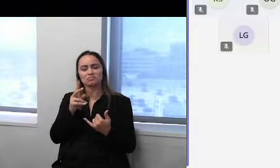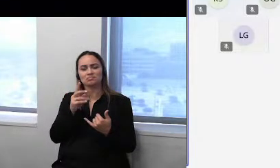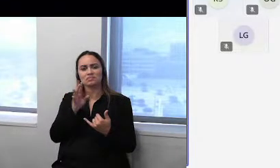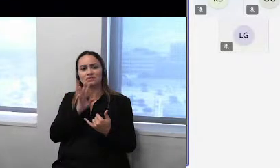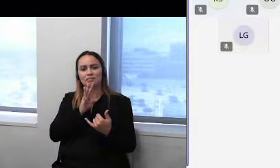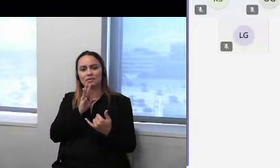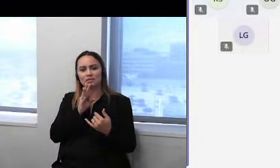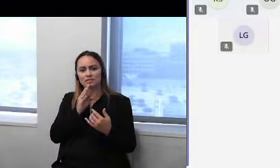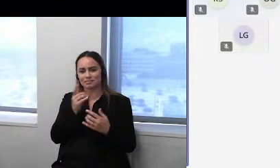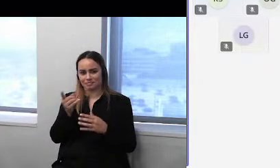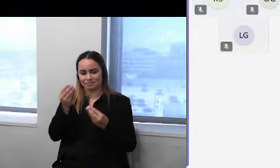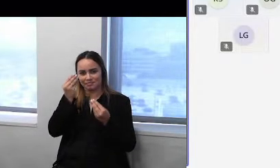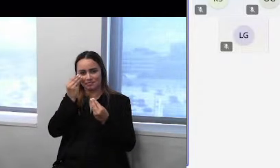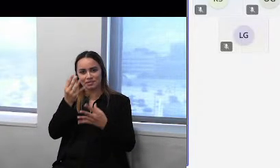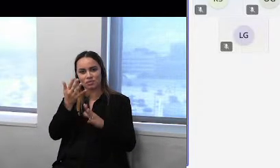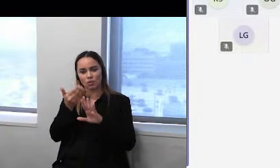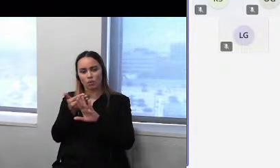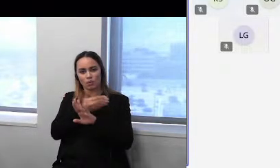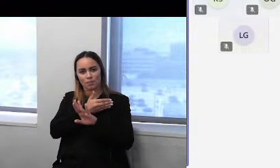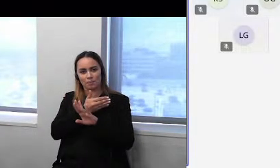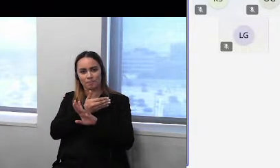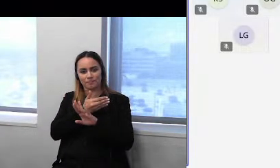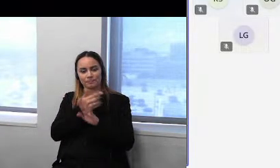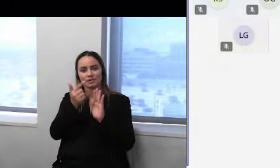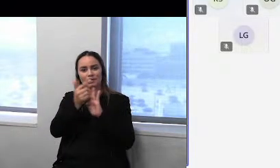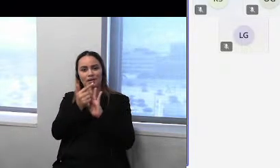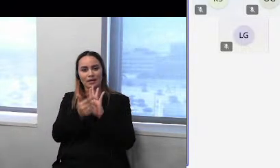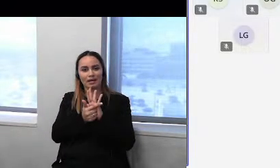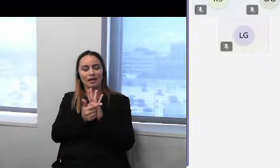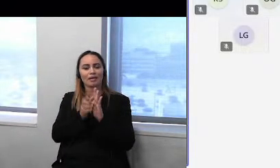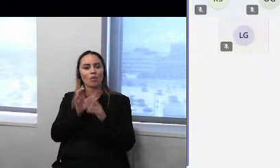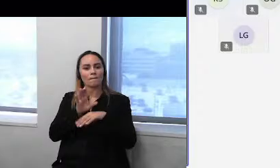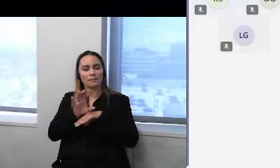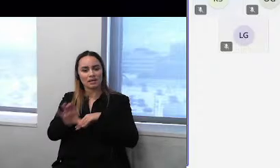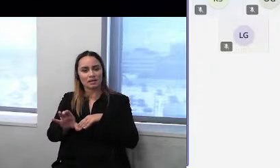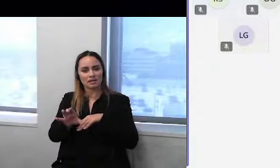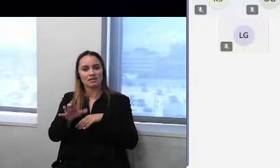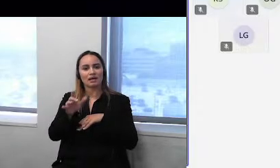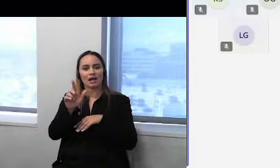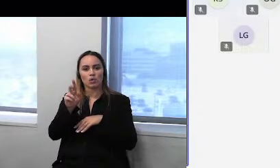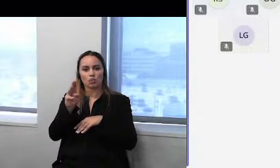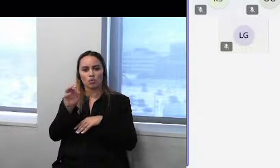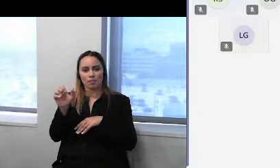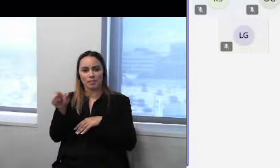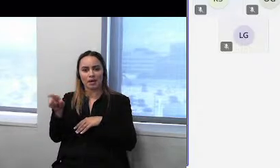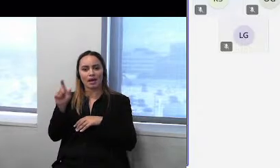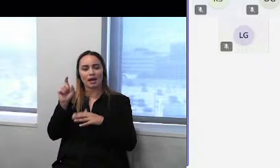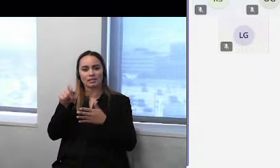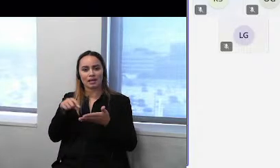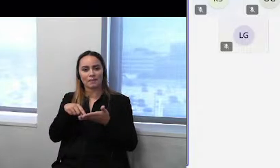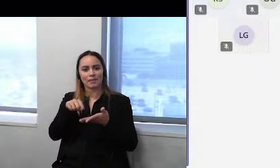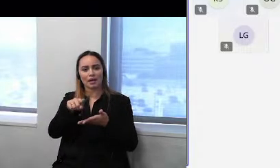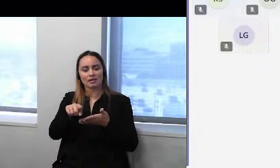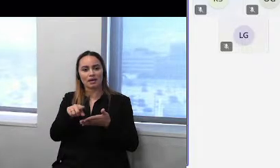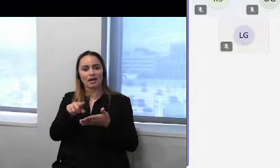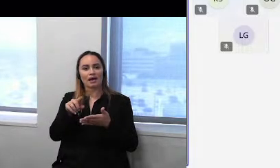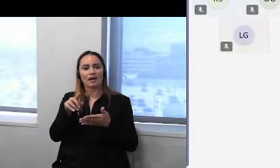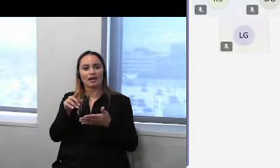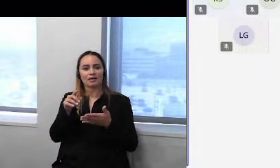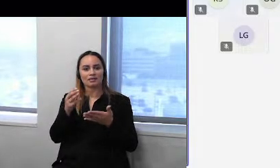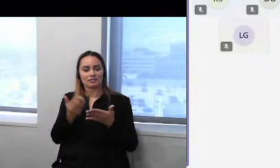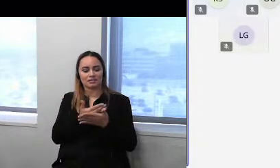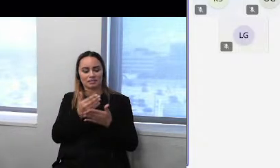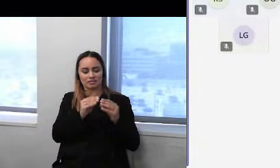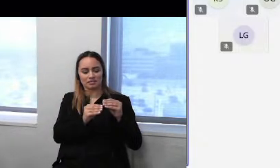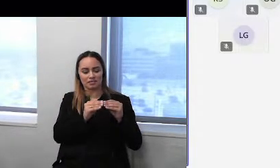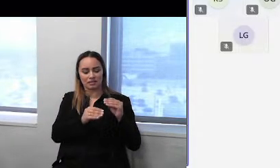said, the law that obligates LUMA to pay for the upgrades that benefit